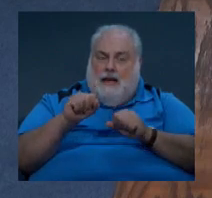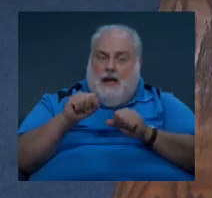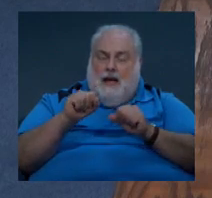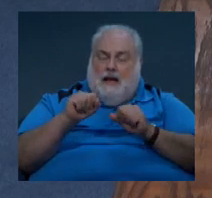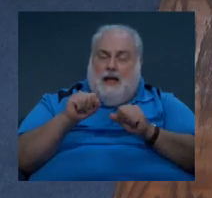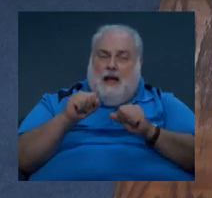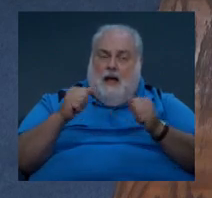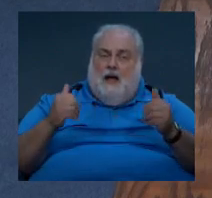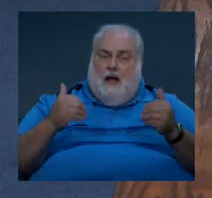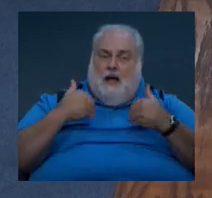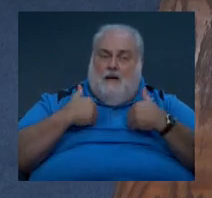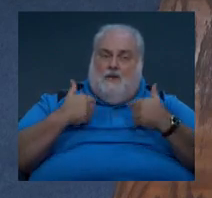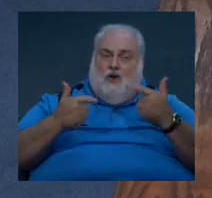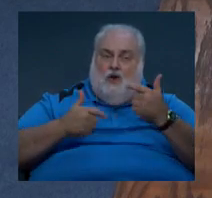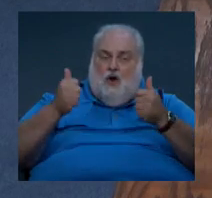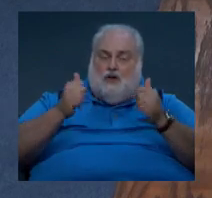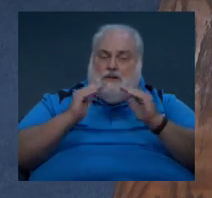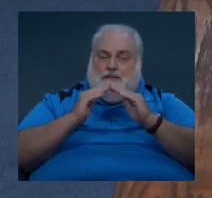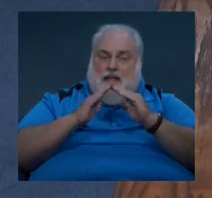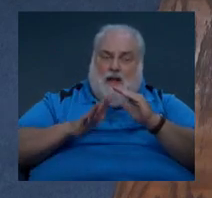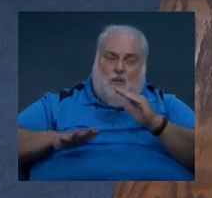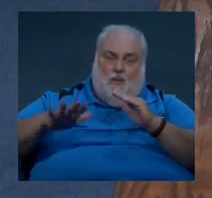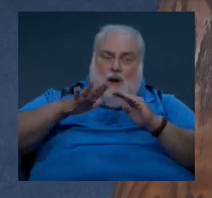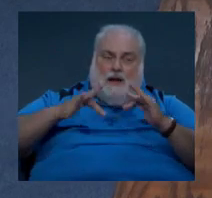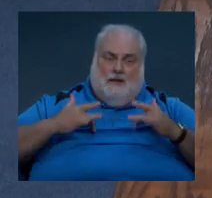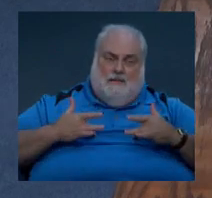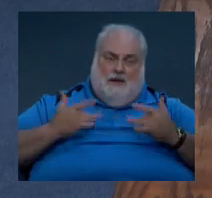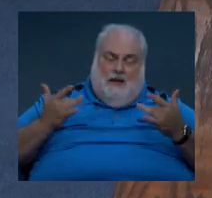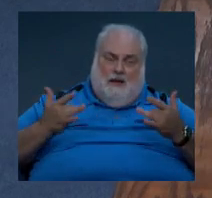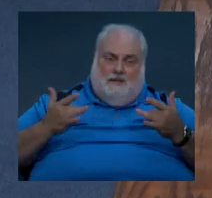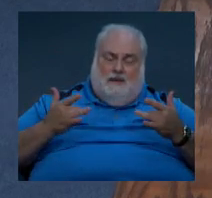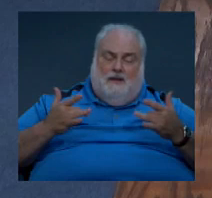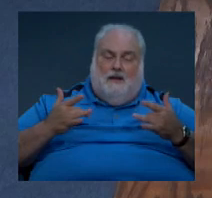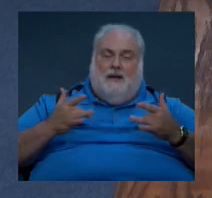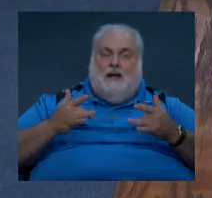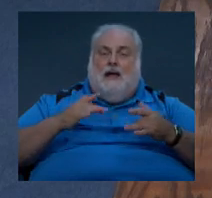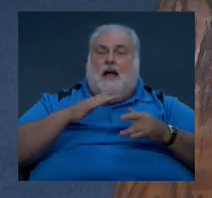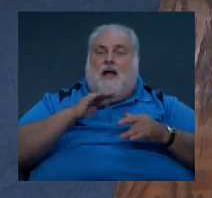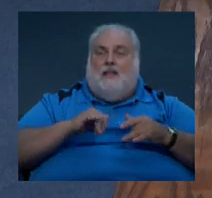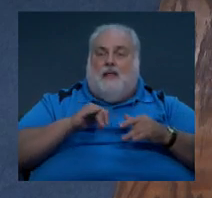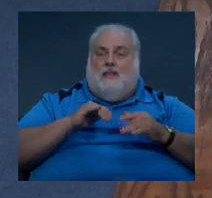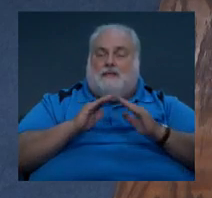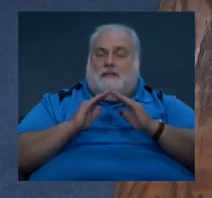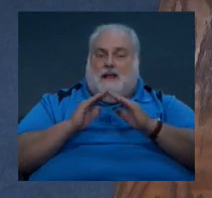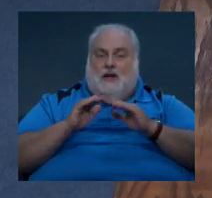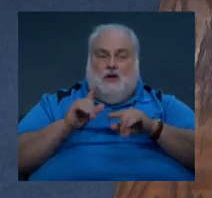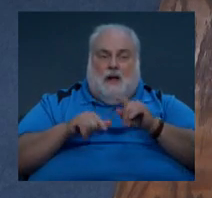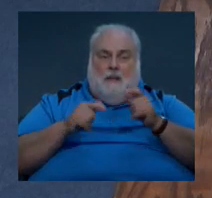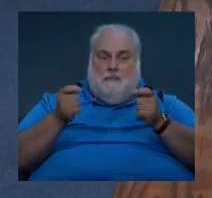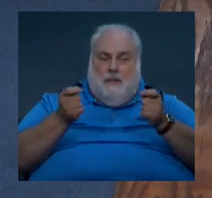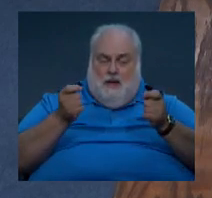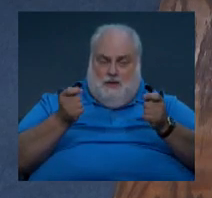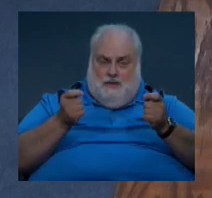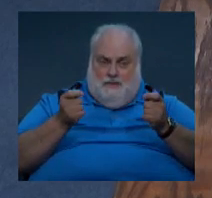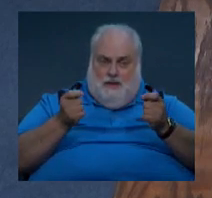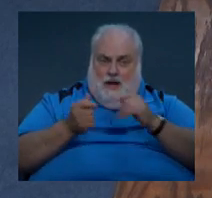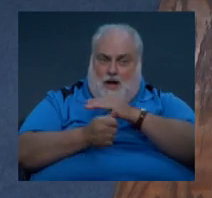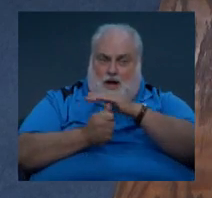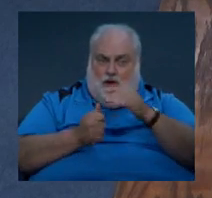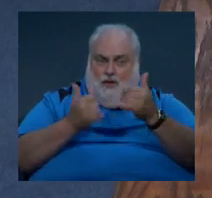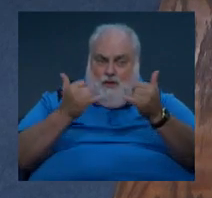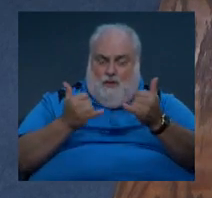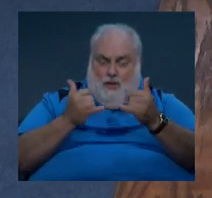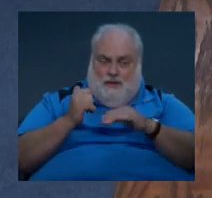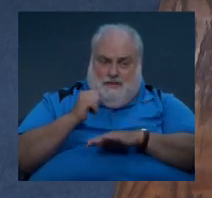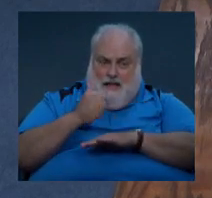citywide events that have either outgrown their current location or could not manage the expense of their current operation,